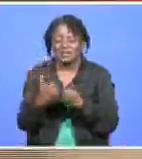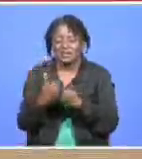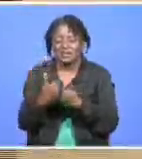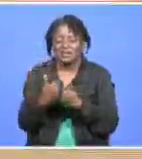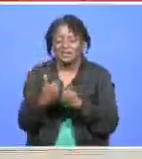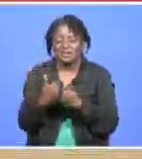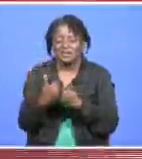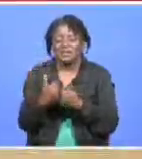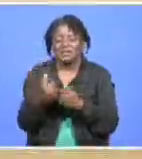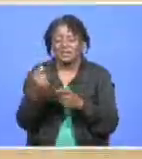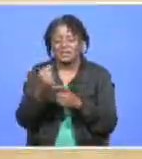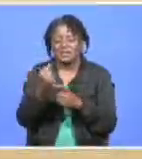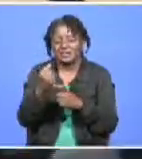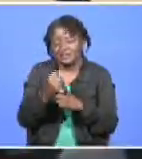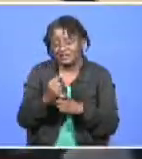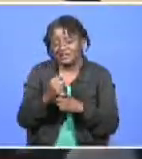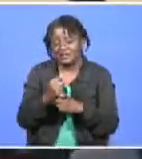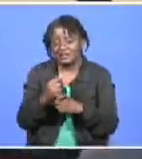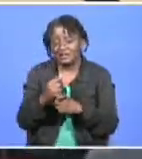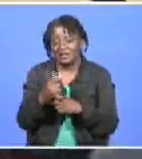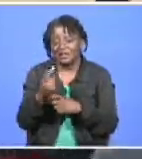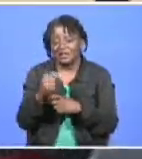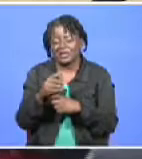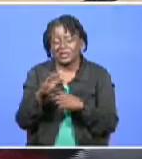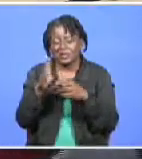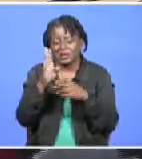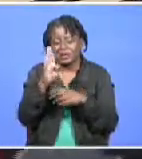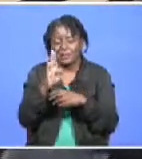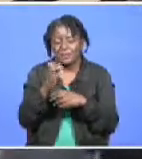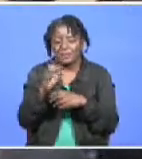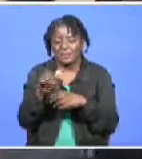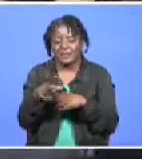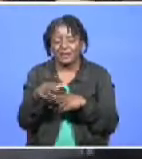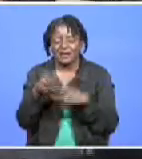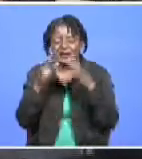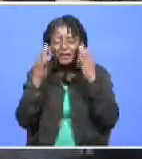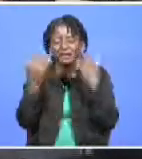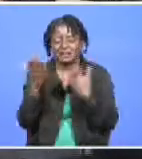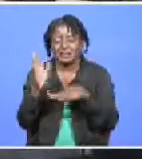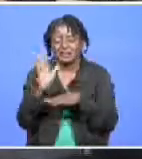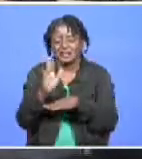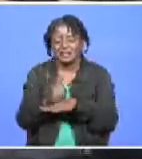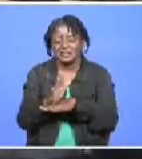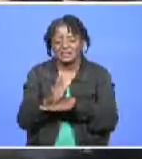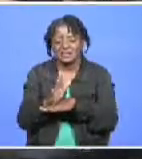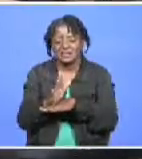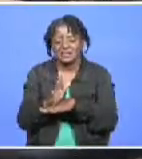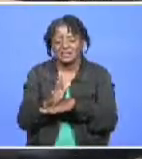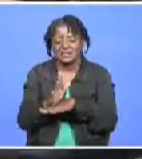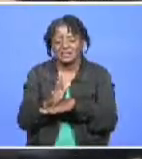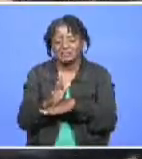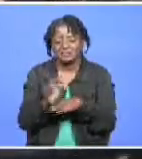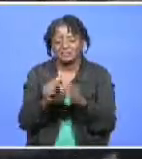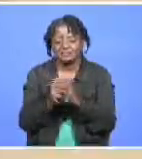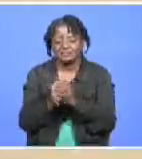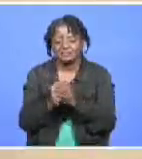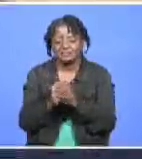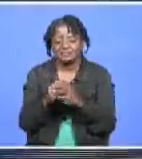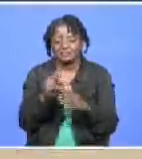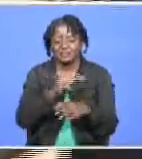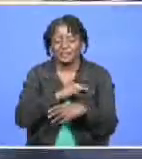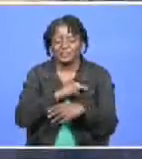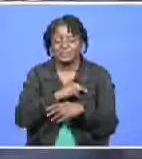night in a wild game, 75-69. The Rebels, who are 4-2, led by double digits for the majority of the game, holding